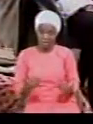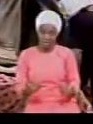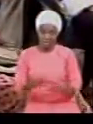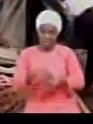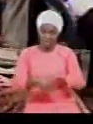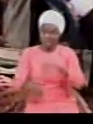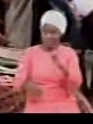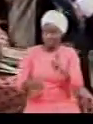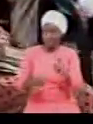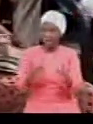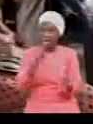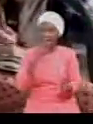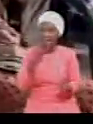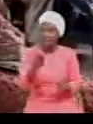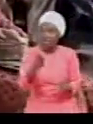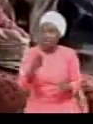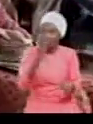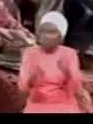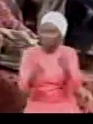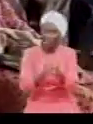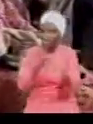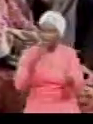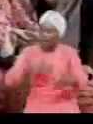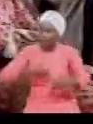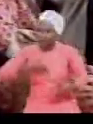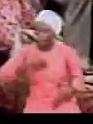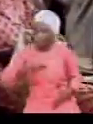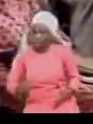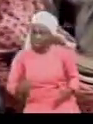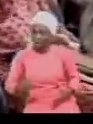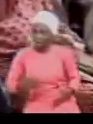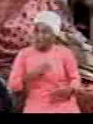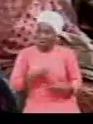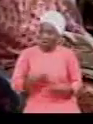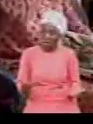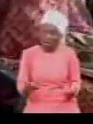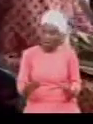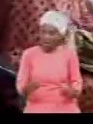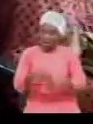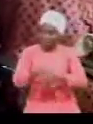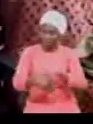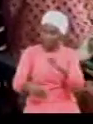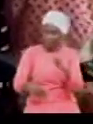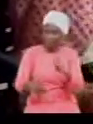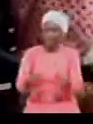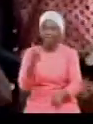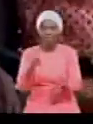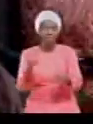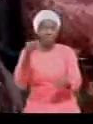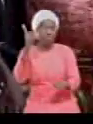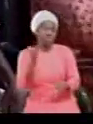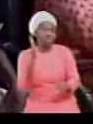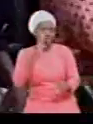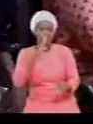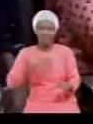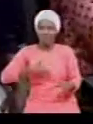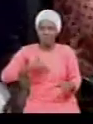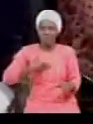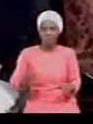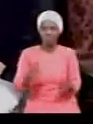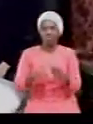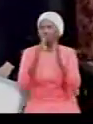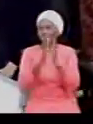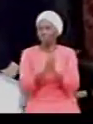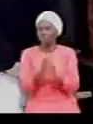I said that there are willing people there tonight. The people of God will be willing to pray. The people